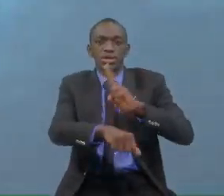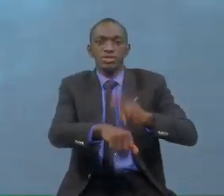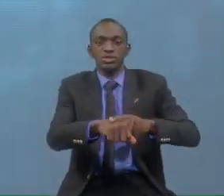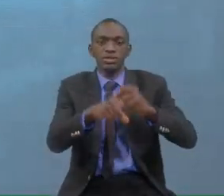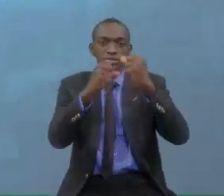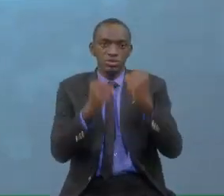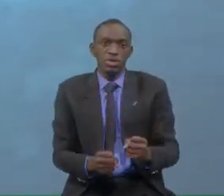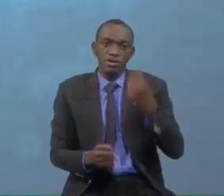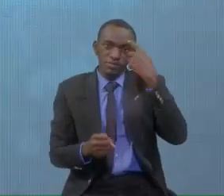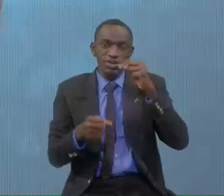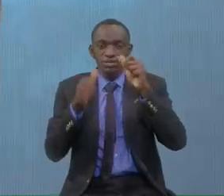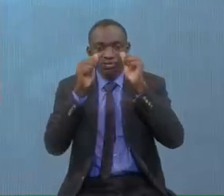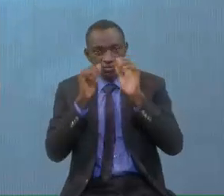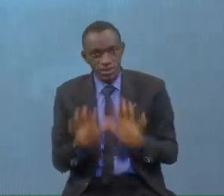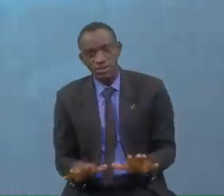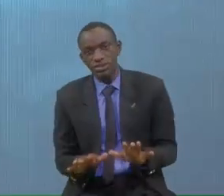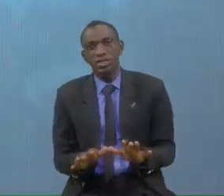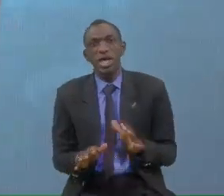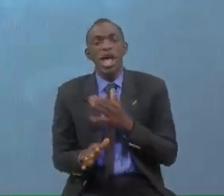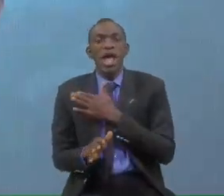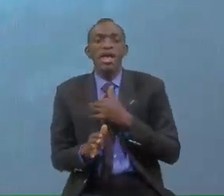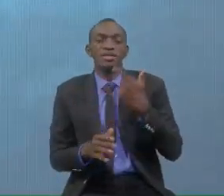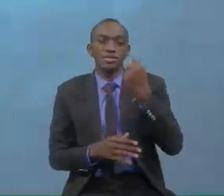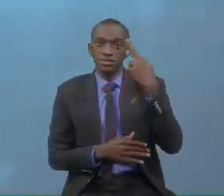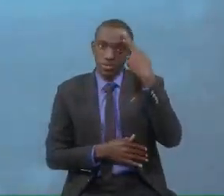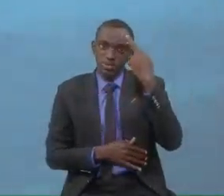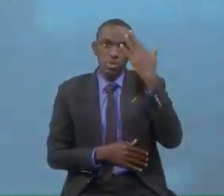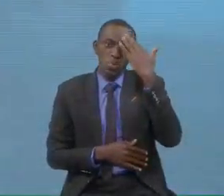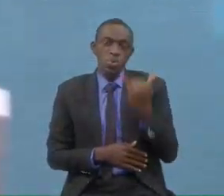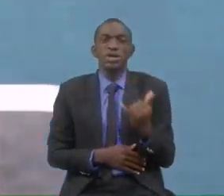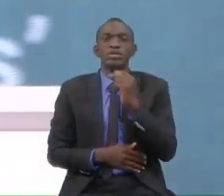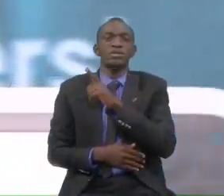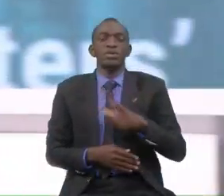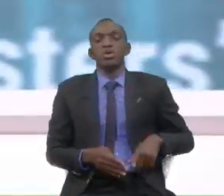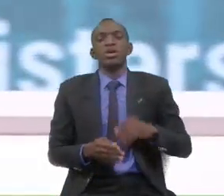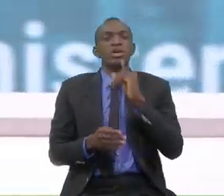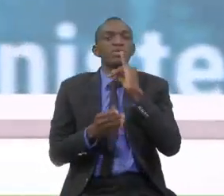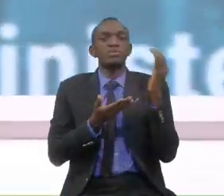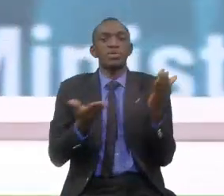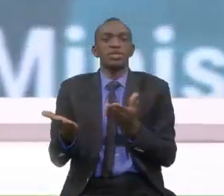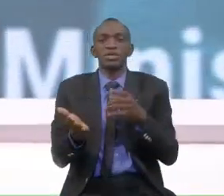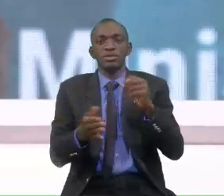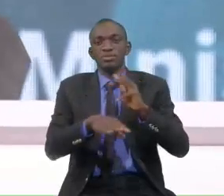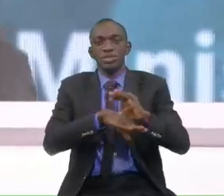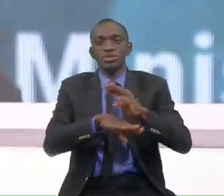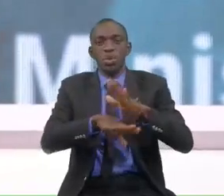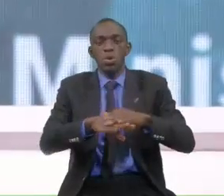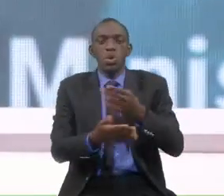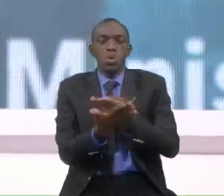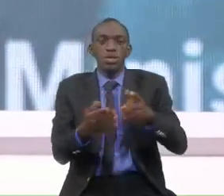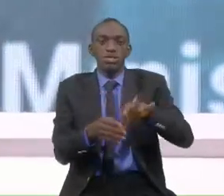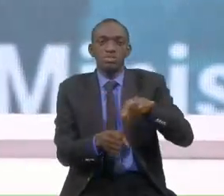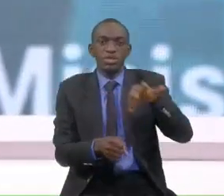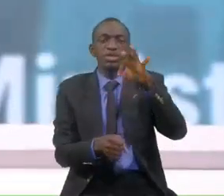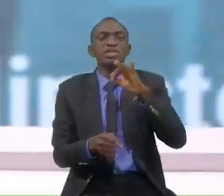the fainting. And the reason why the Lord is bringing the message on the Holy Spirit is